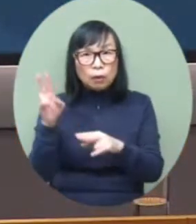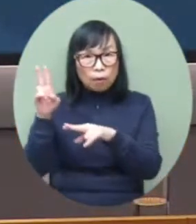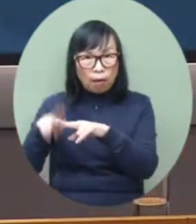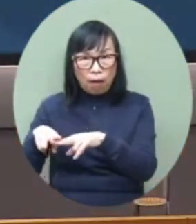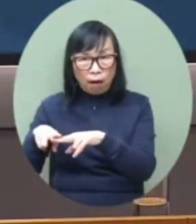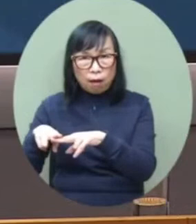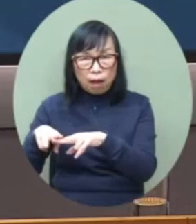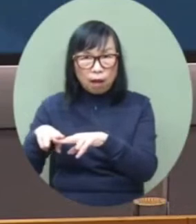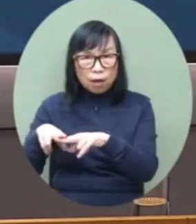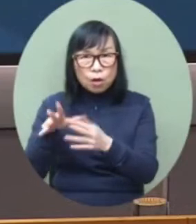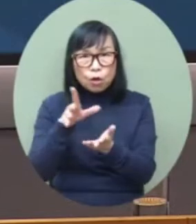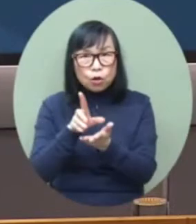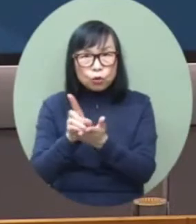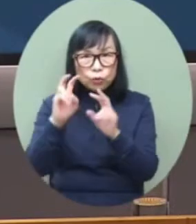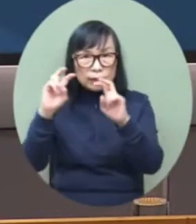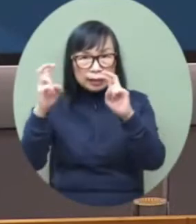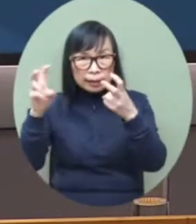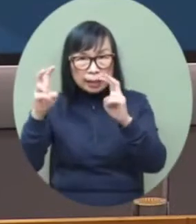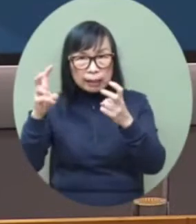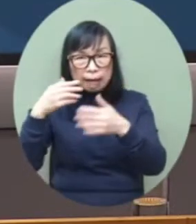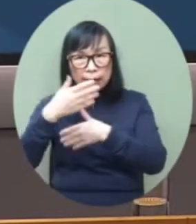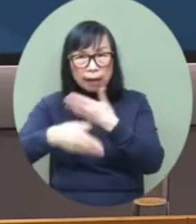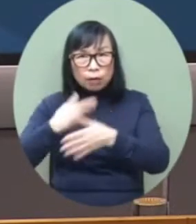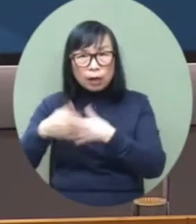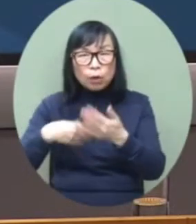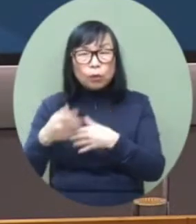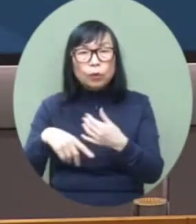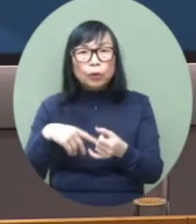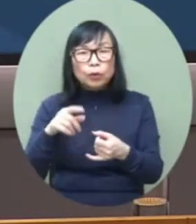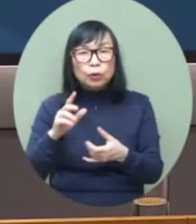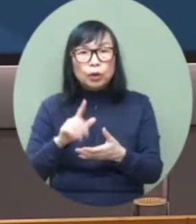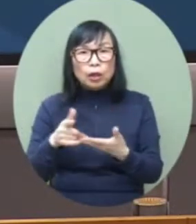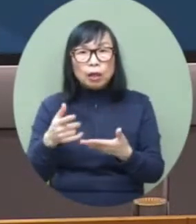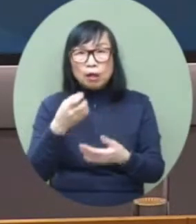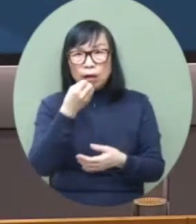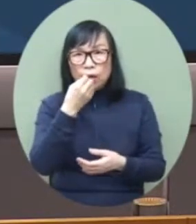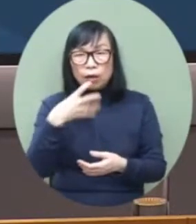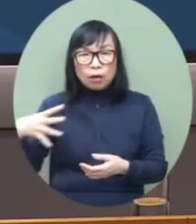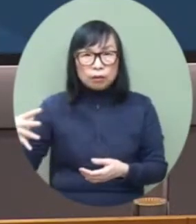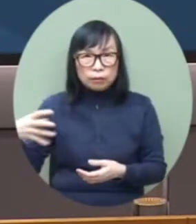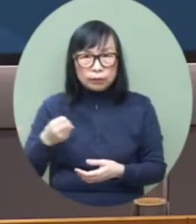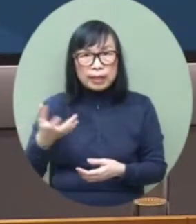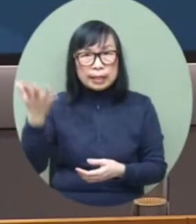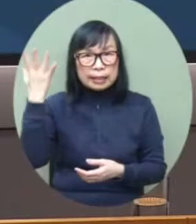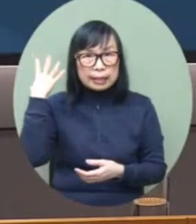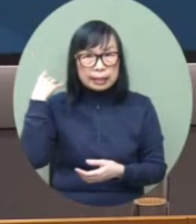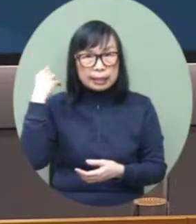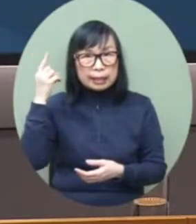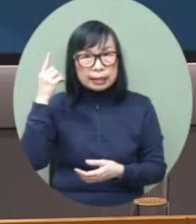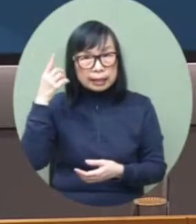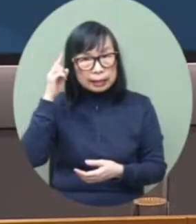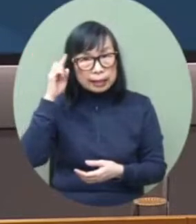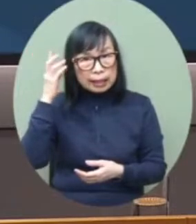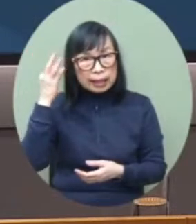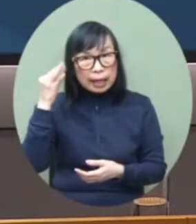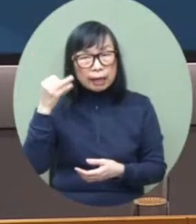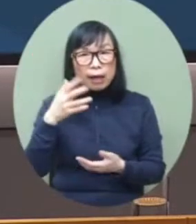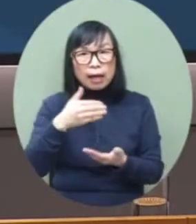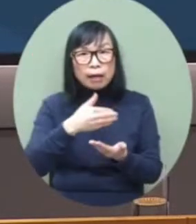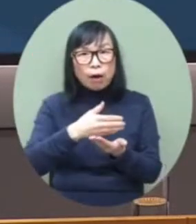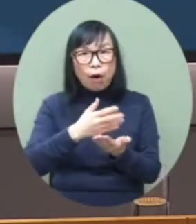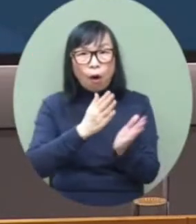we had a discussion on the mainland and the CE in the last few